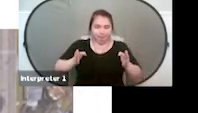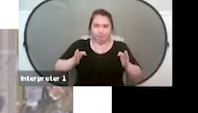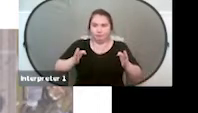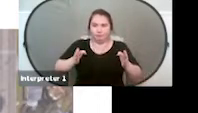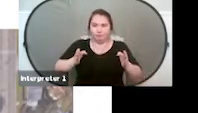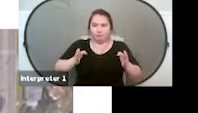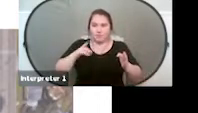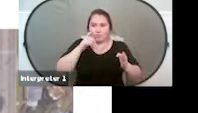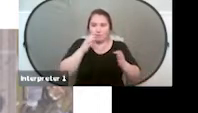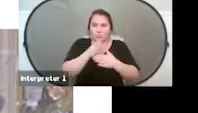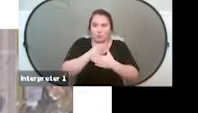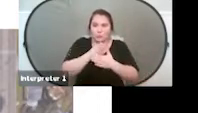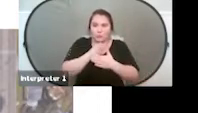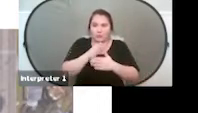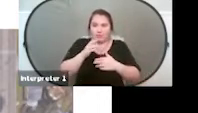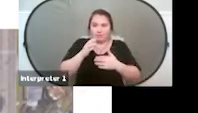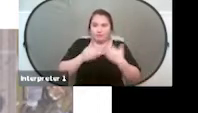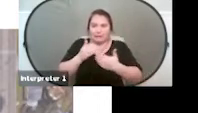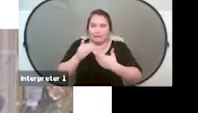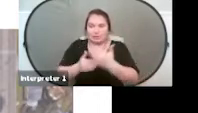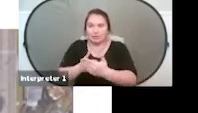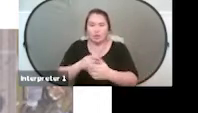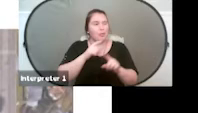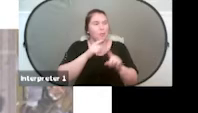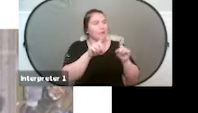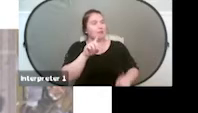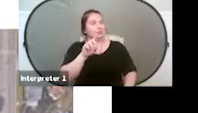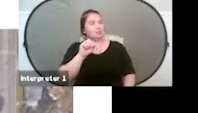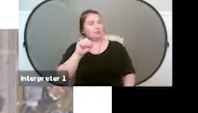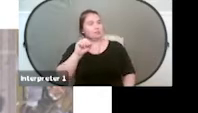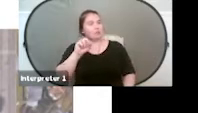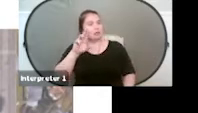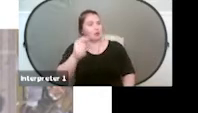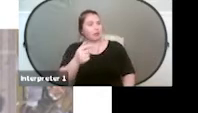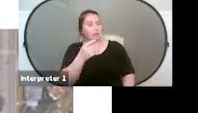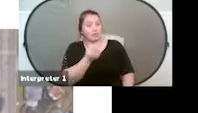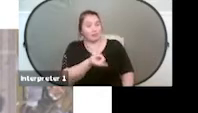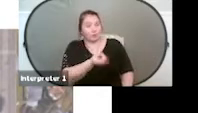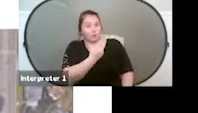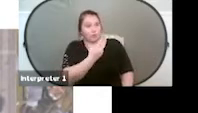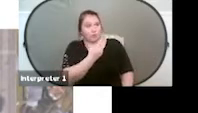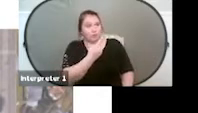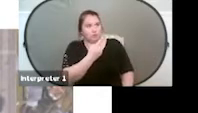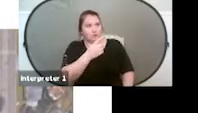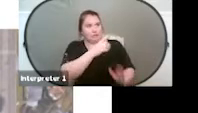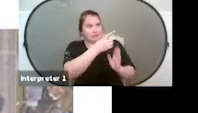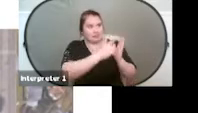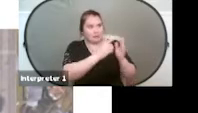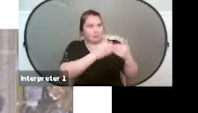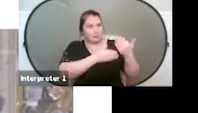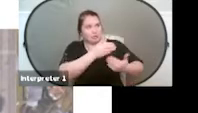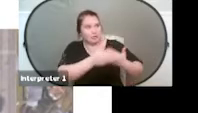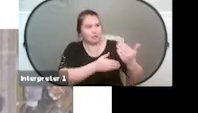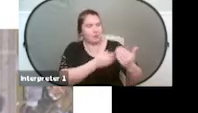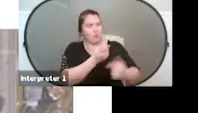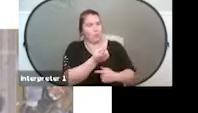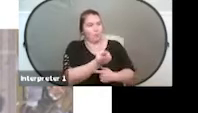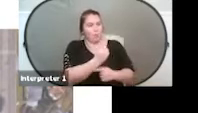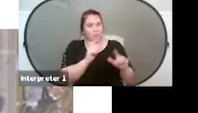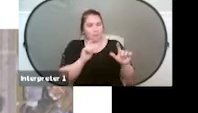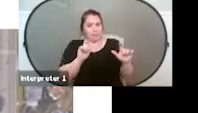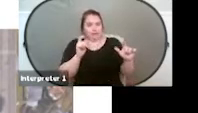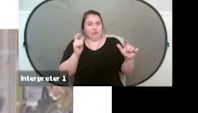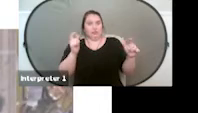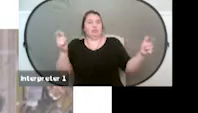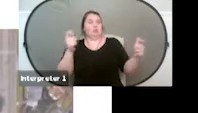phases. But Doug, this is one design process and one big project that just gets